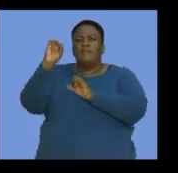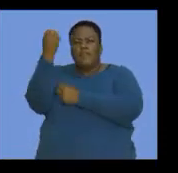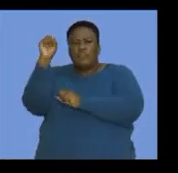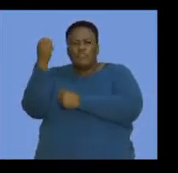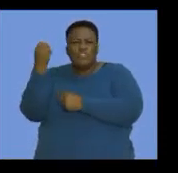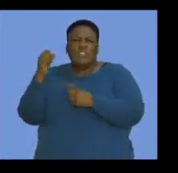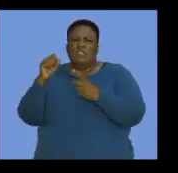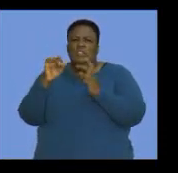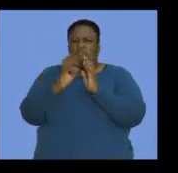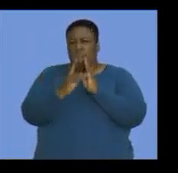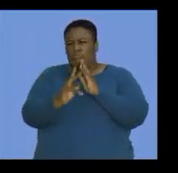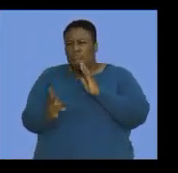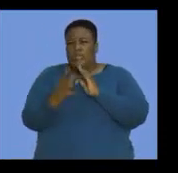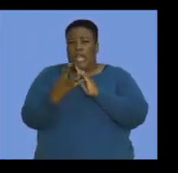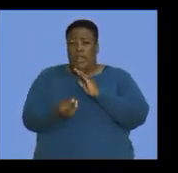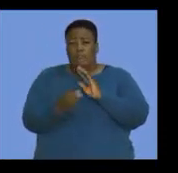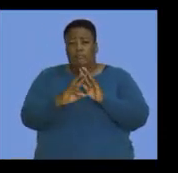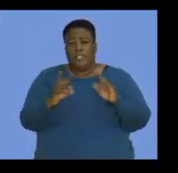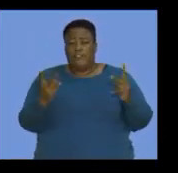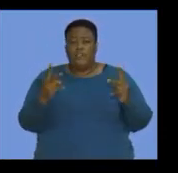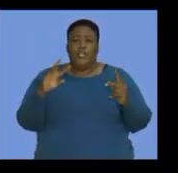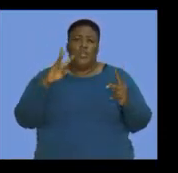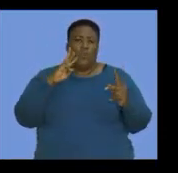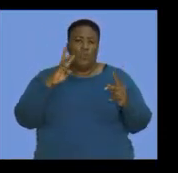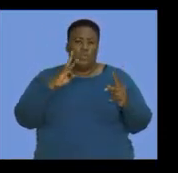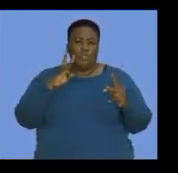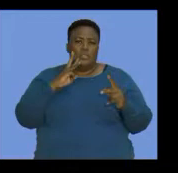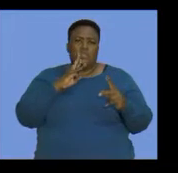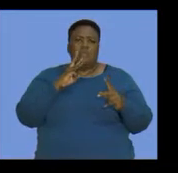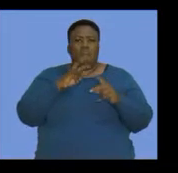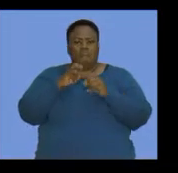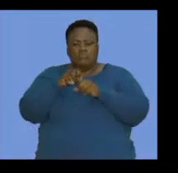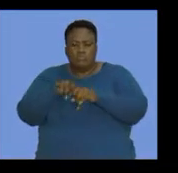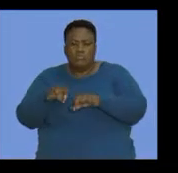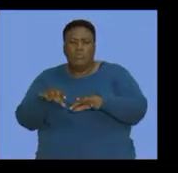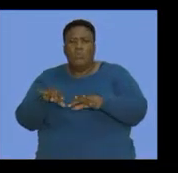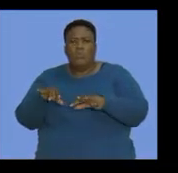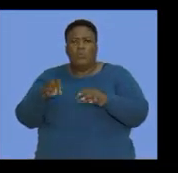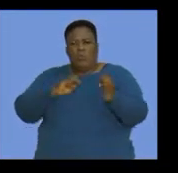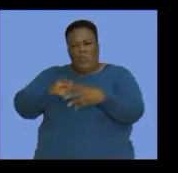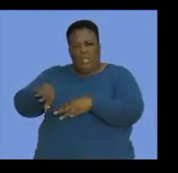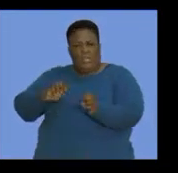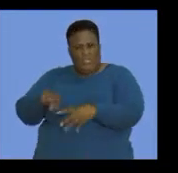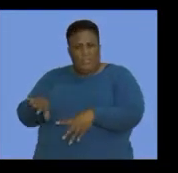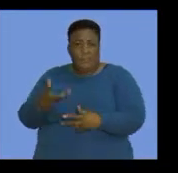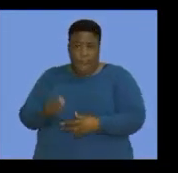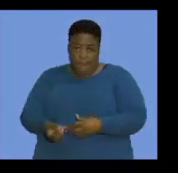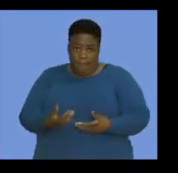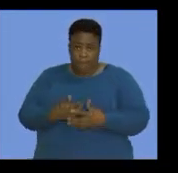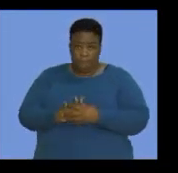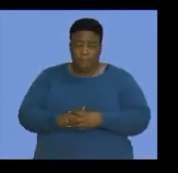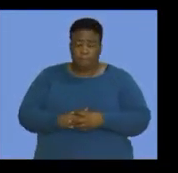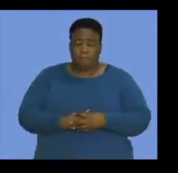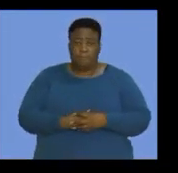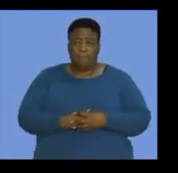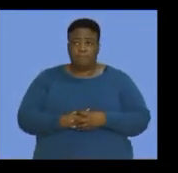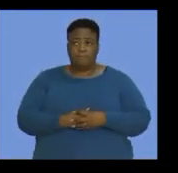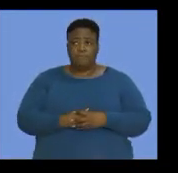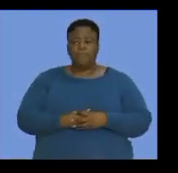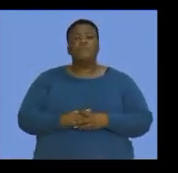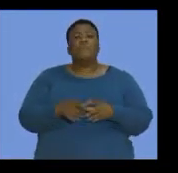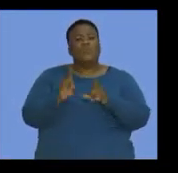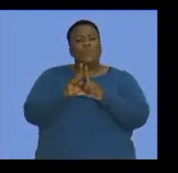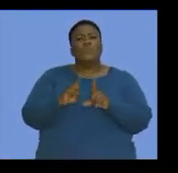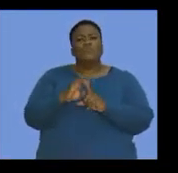sources produce lots of waste in the liquid form. We also have waste in a